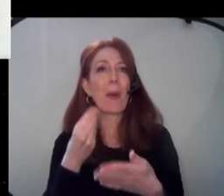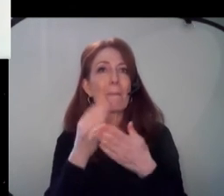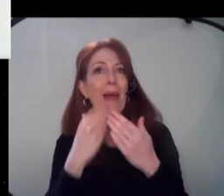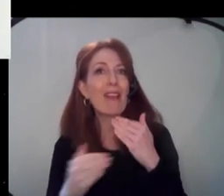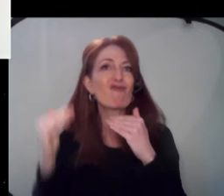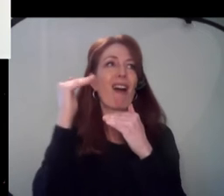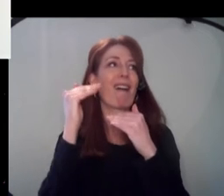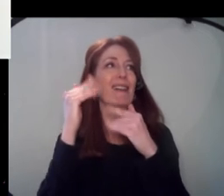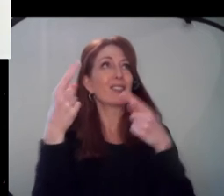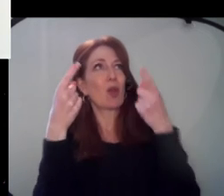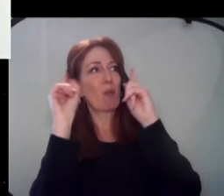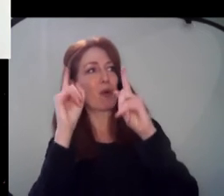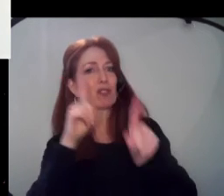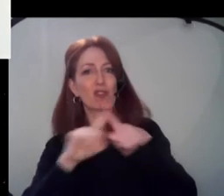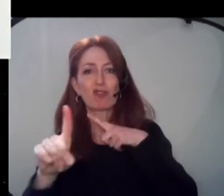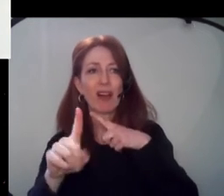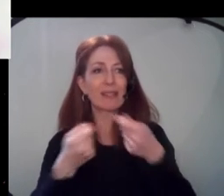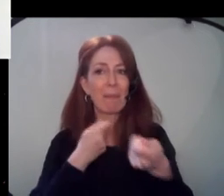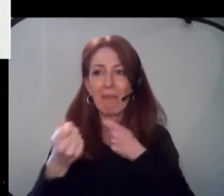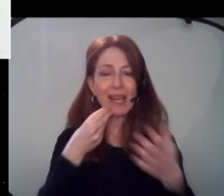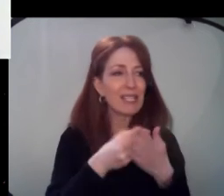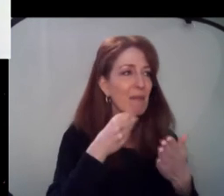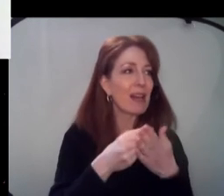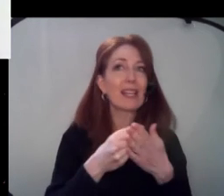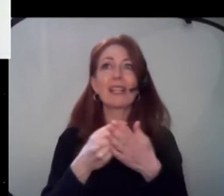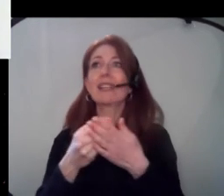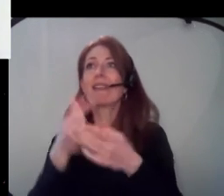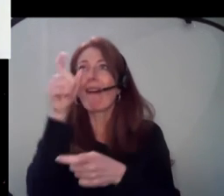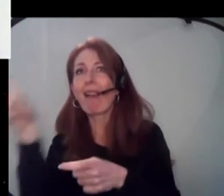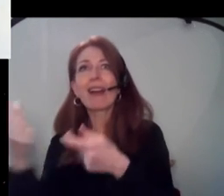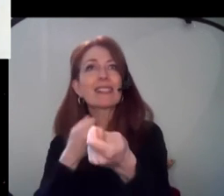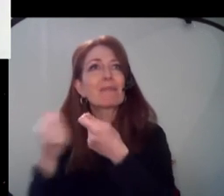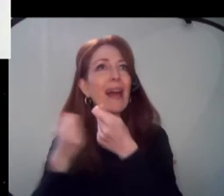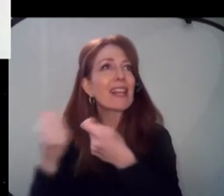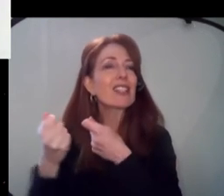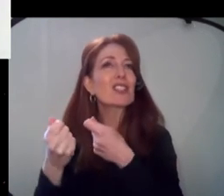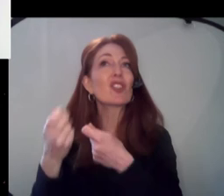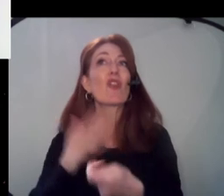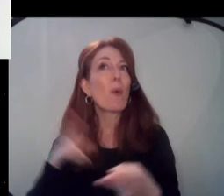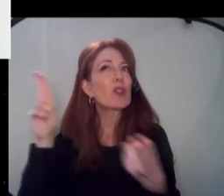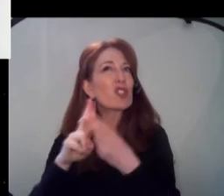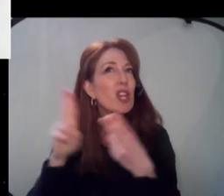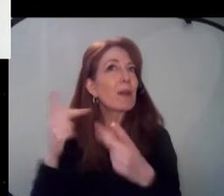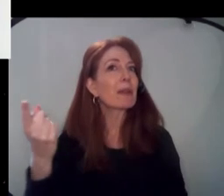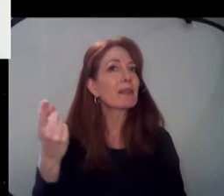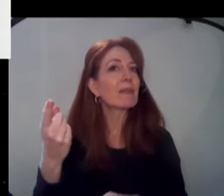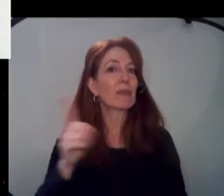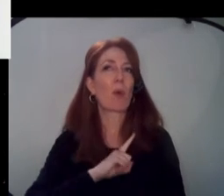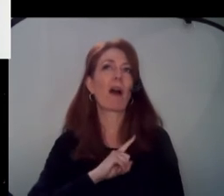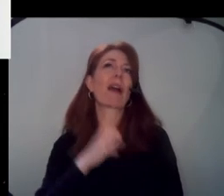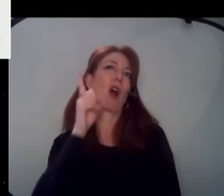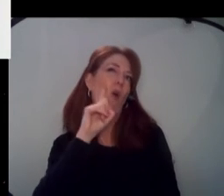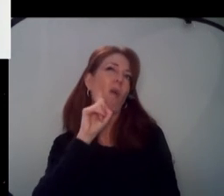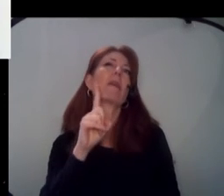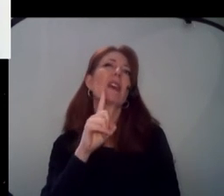trying to manage money. You're trying to manage your demanding client who wants a discount, which you suspect is, you know, because you're a woman, he thinks he can get a